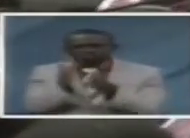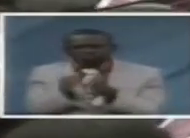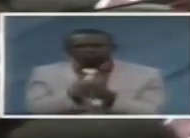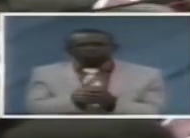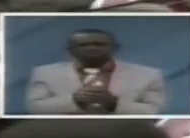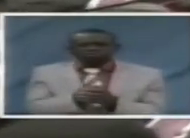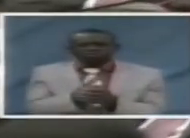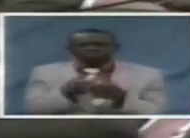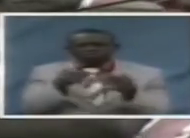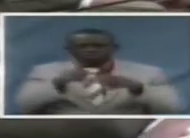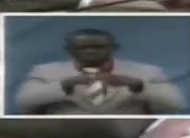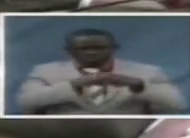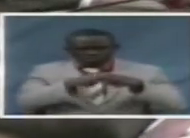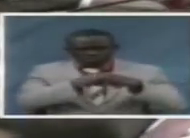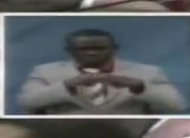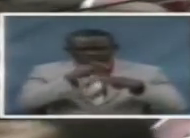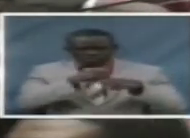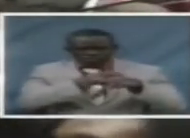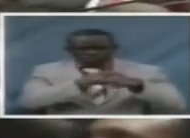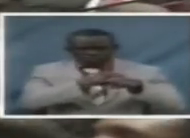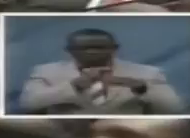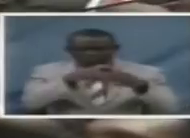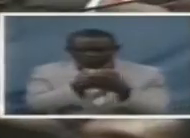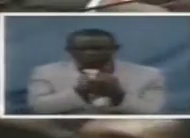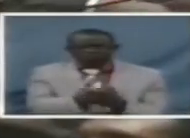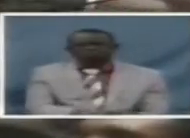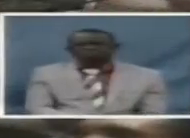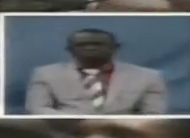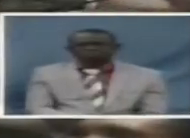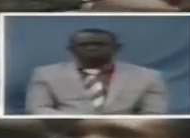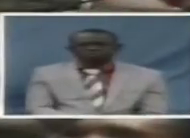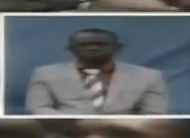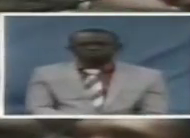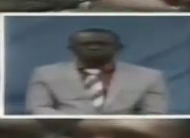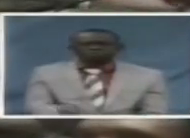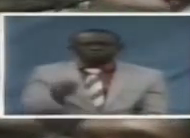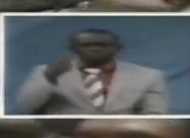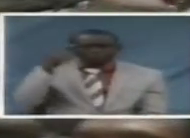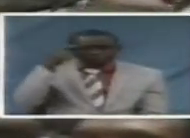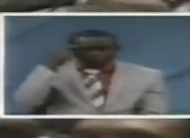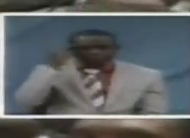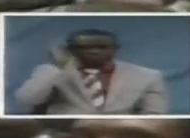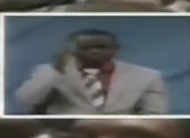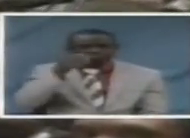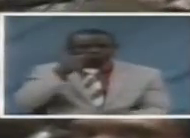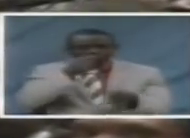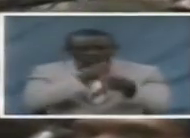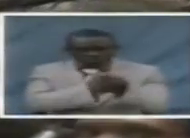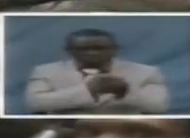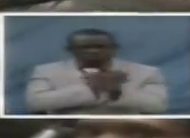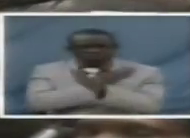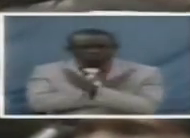in the rail transport, government will revitalize Zambia Railways Limited